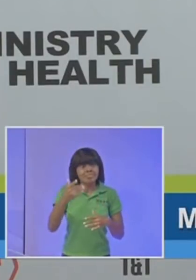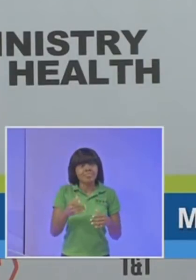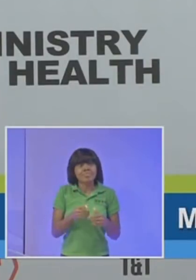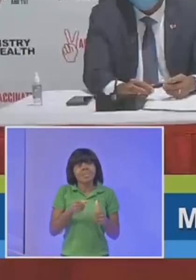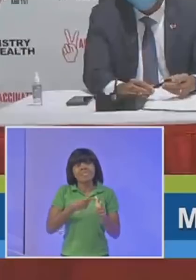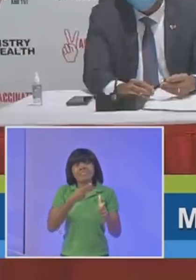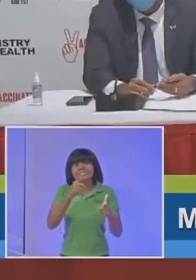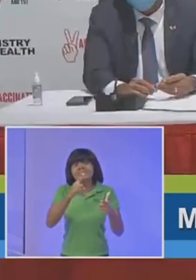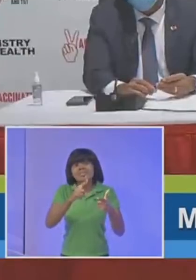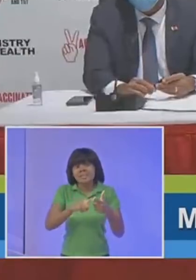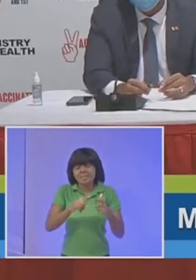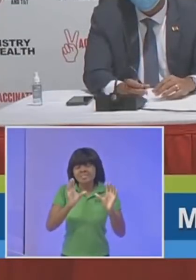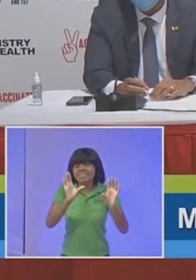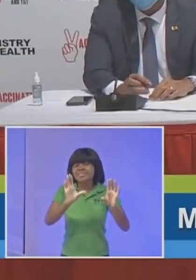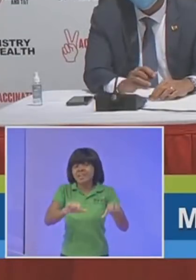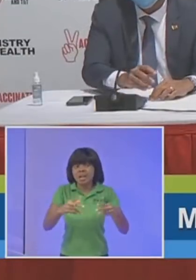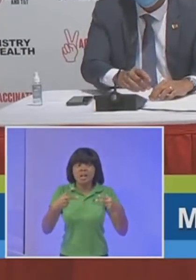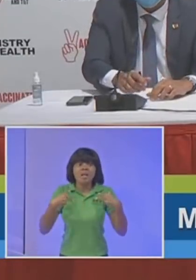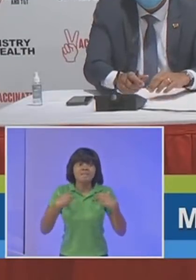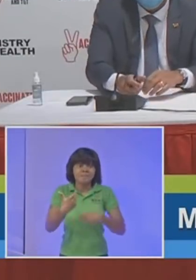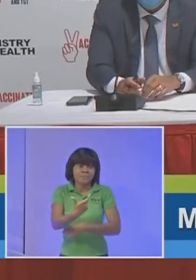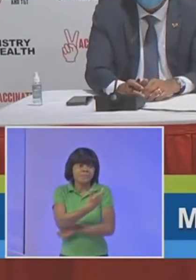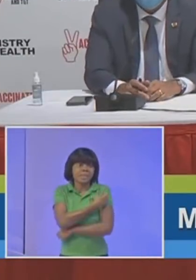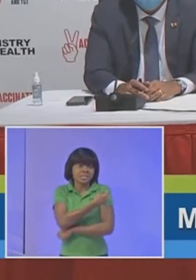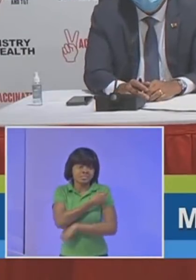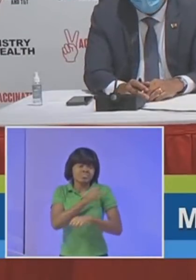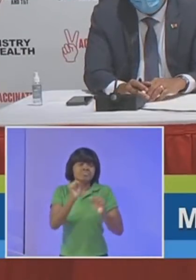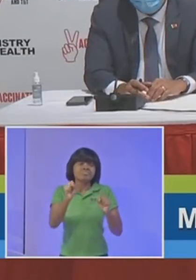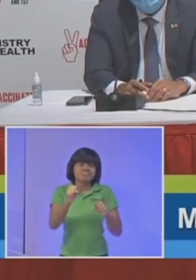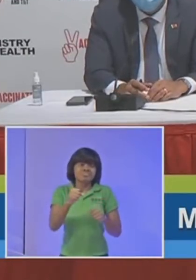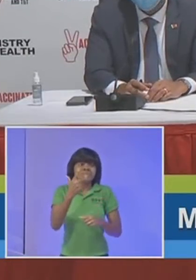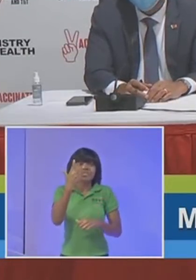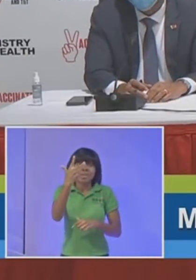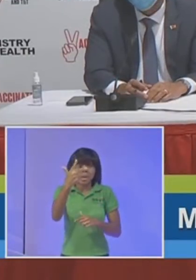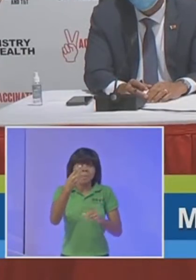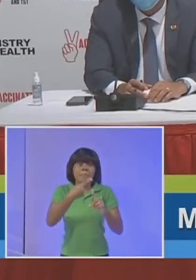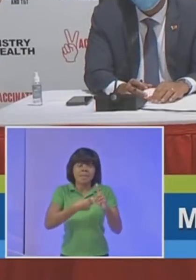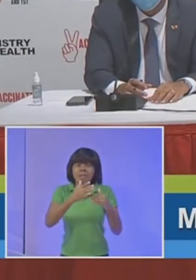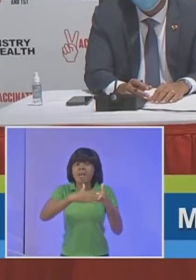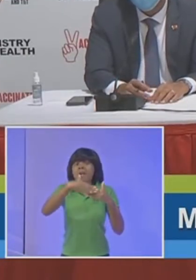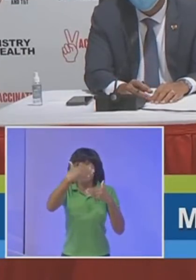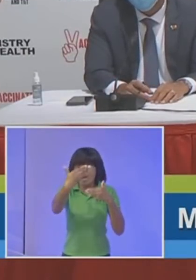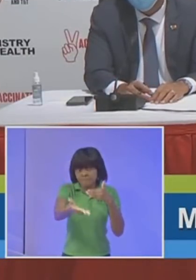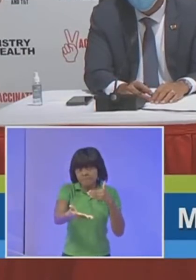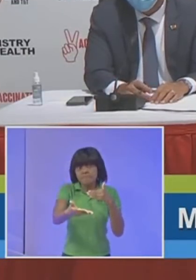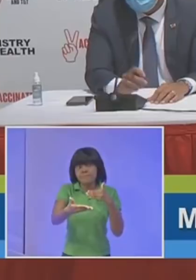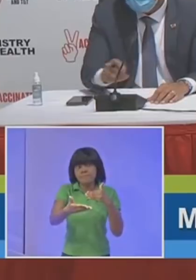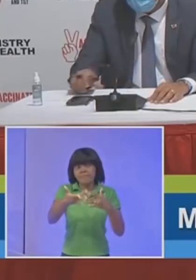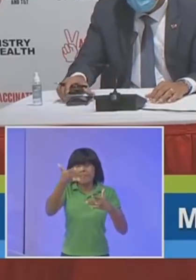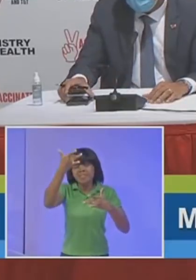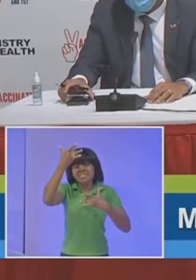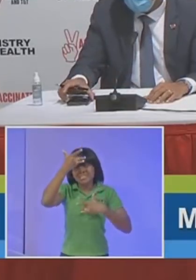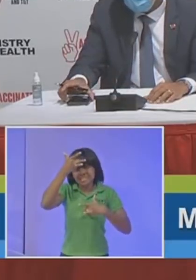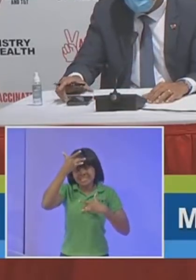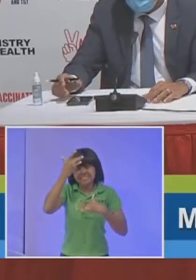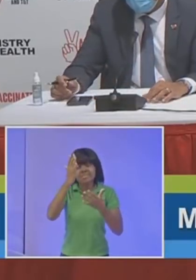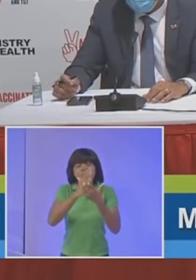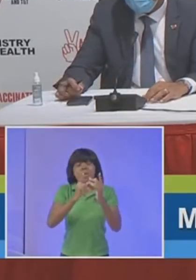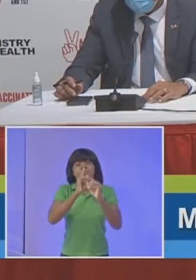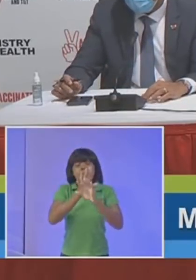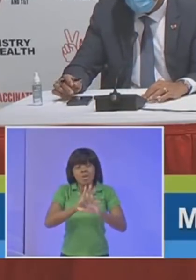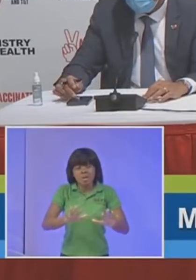Thank you very much, Nurse Charles. Let's go now to, I see CNC3. CNC3 is with us. Let's go to CNC3,